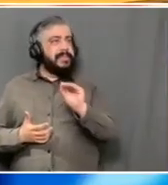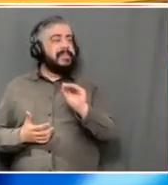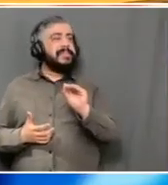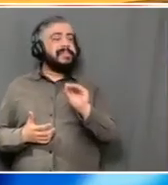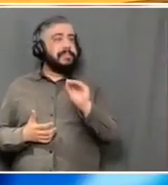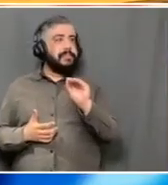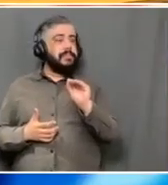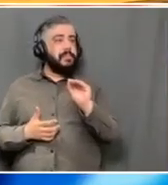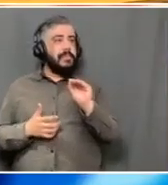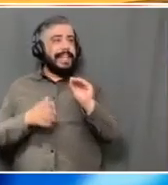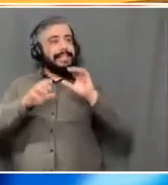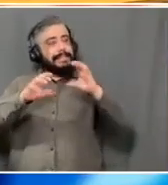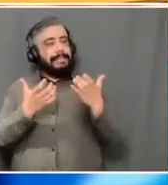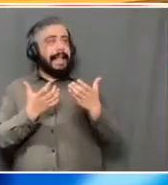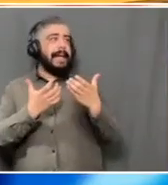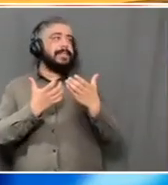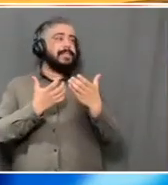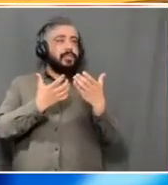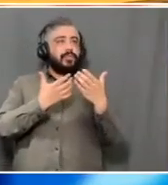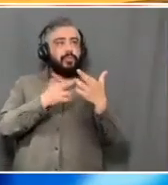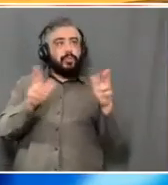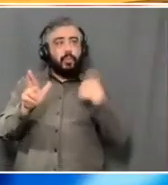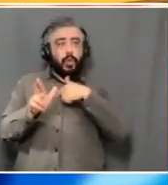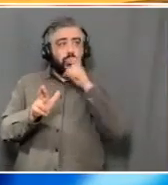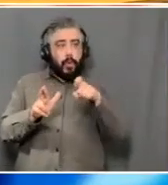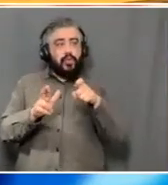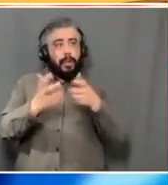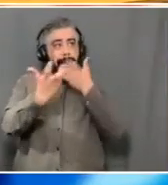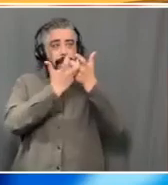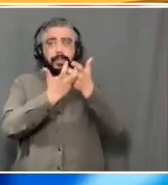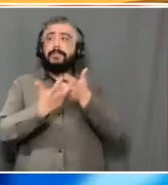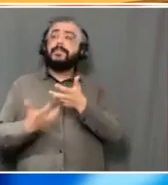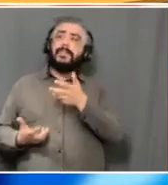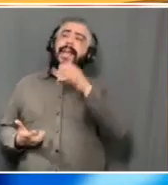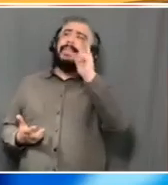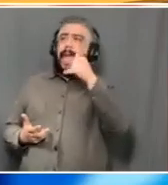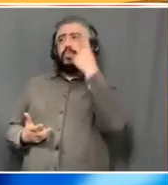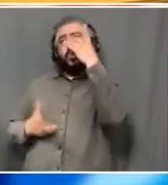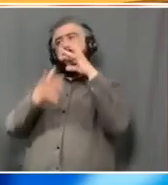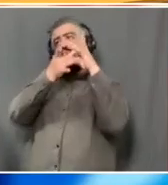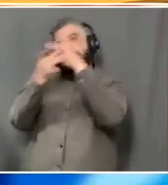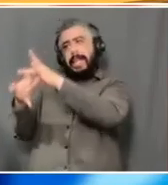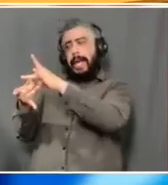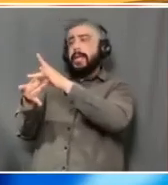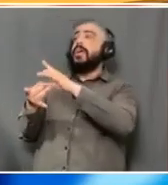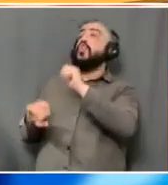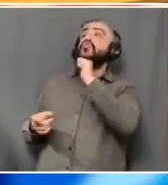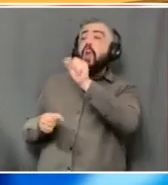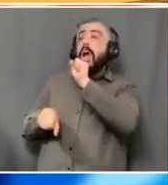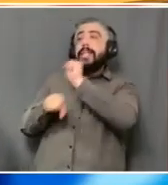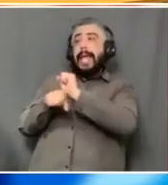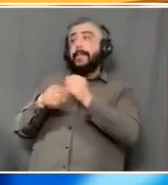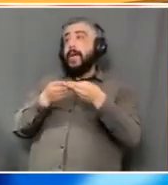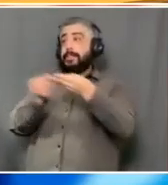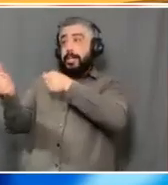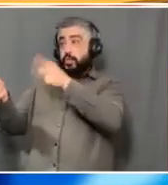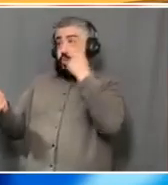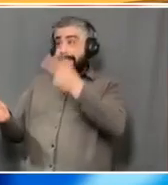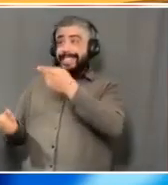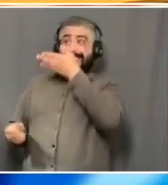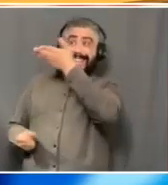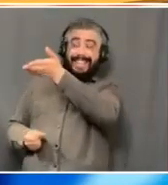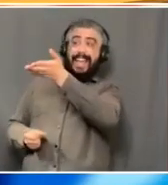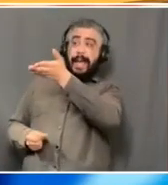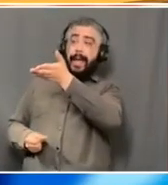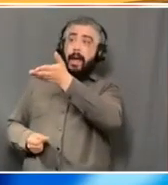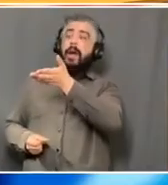classroom that we're supposed to meet? It's a factor. So non-labor expenditures that you see here are